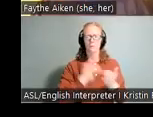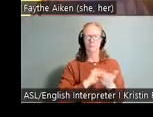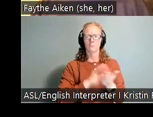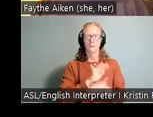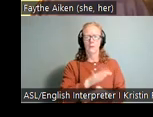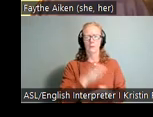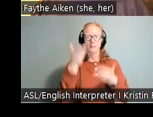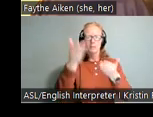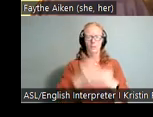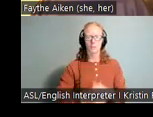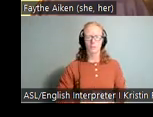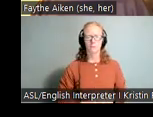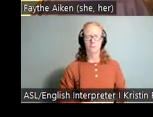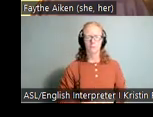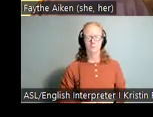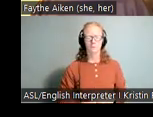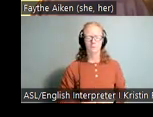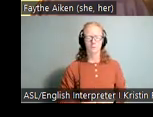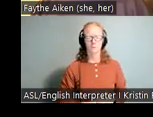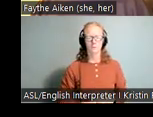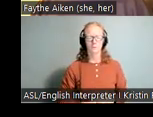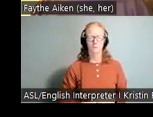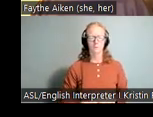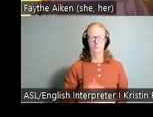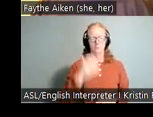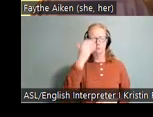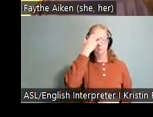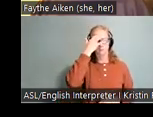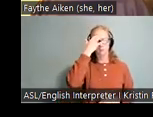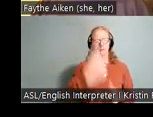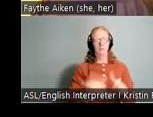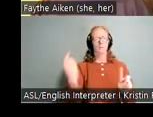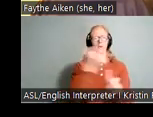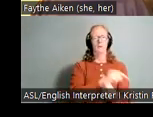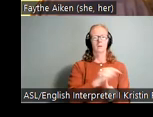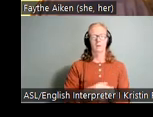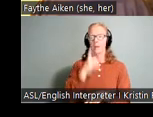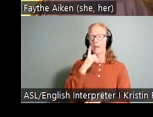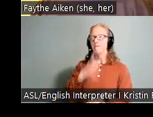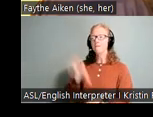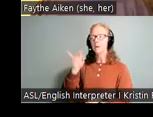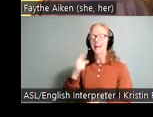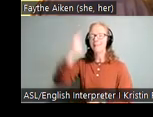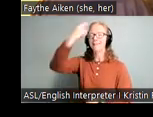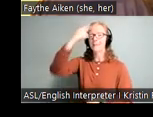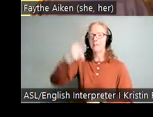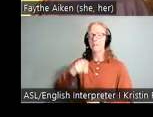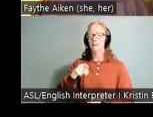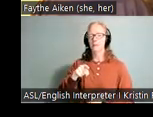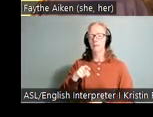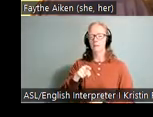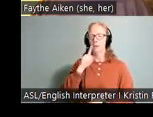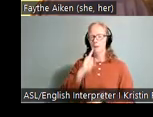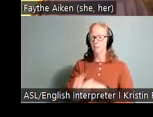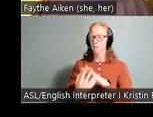that recommendation. So let me refer back. I found it. I think it came, I must have copied